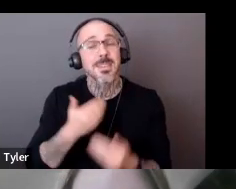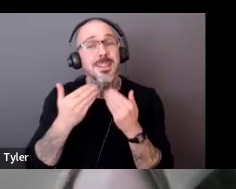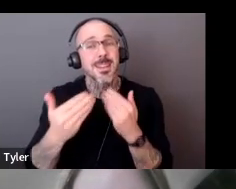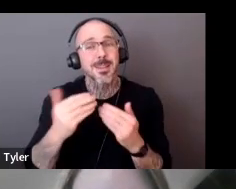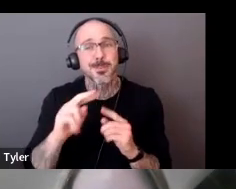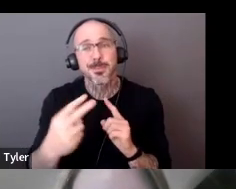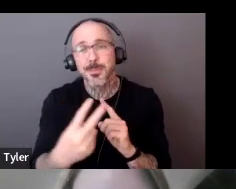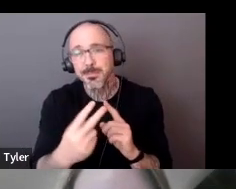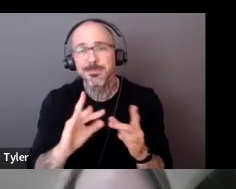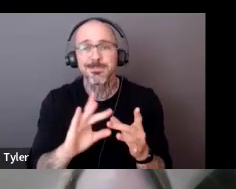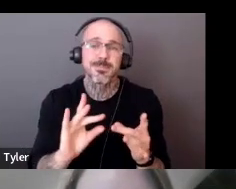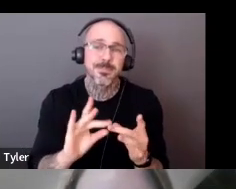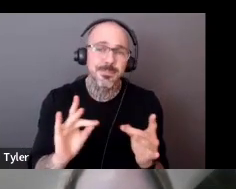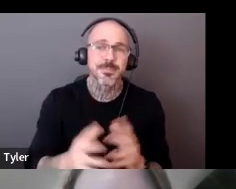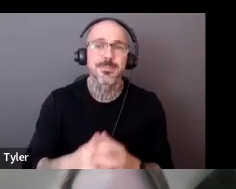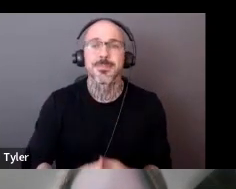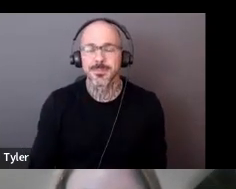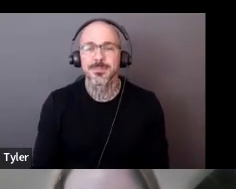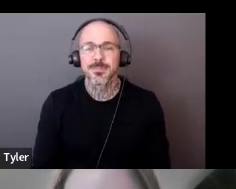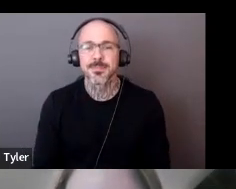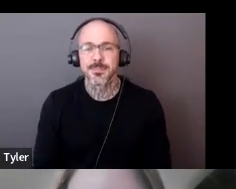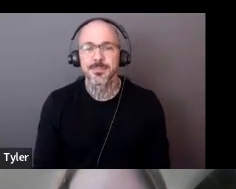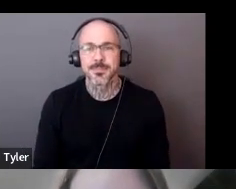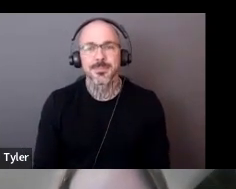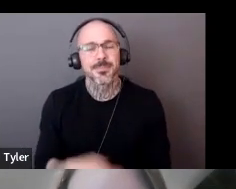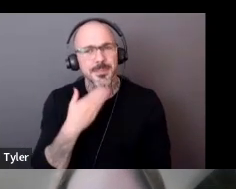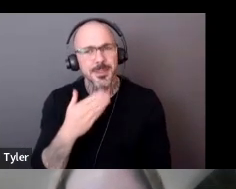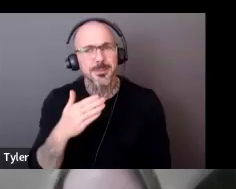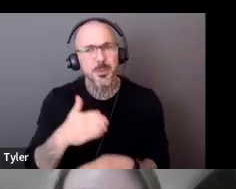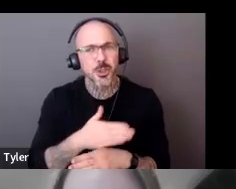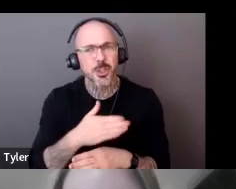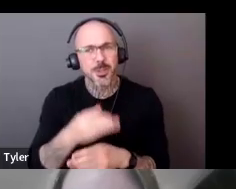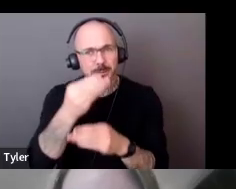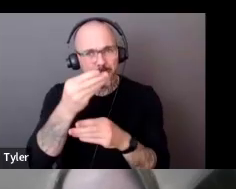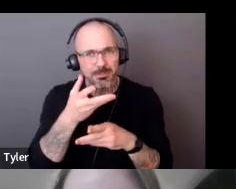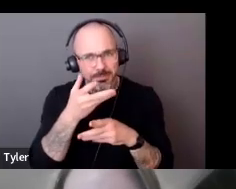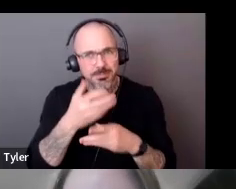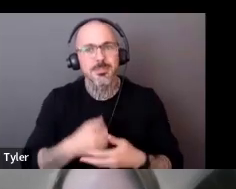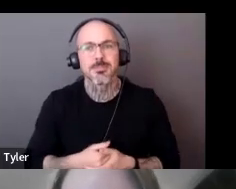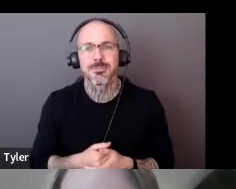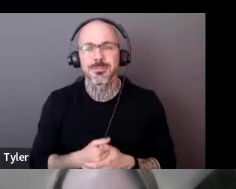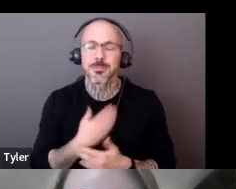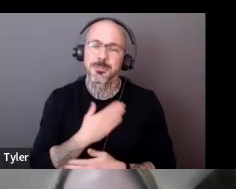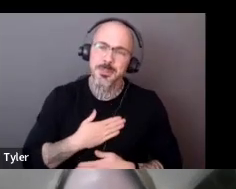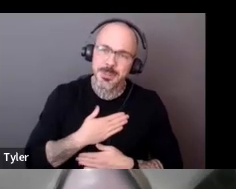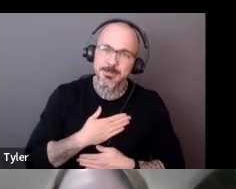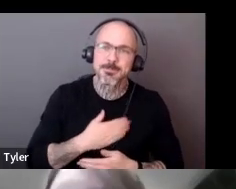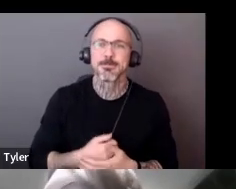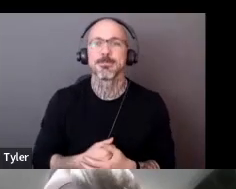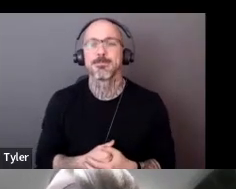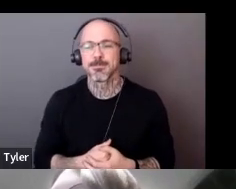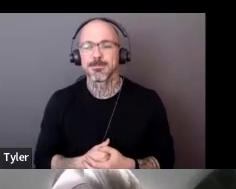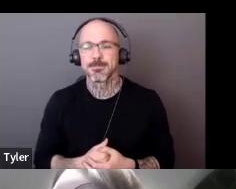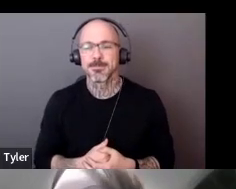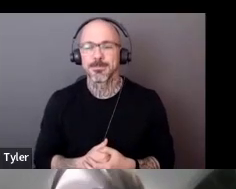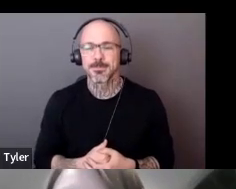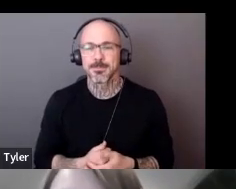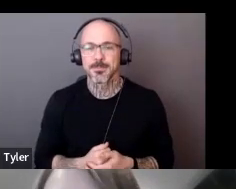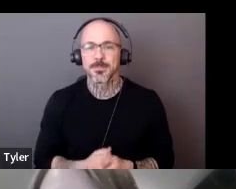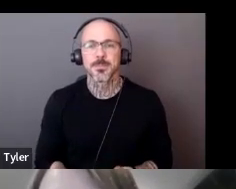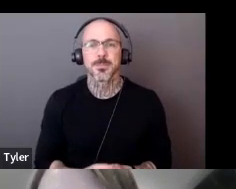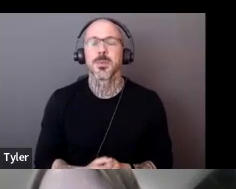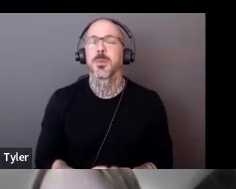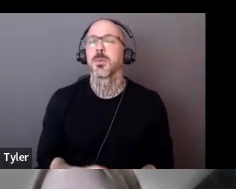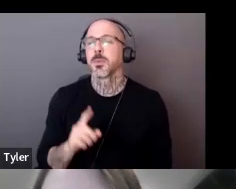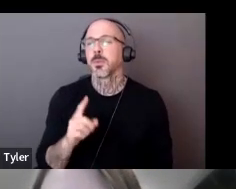your perspective and sharing to this discussion. We really appreciate it. Okay, one